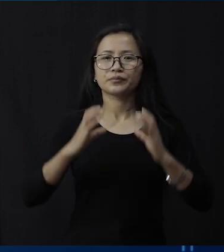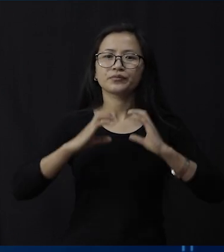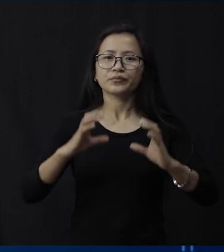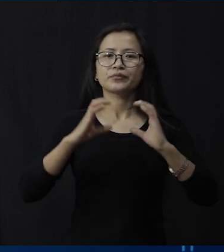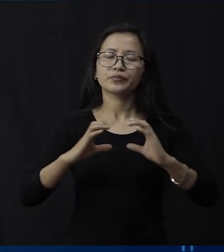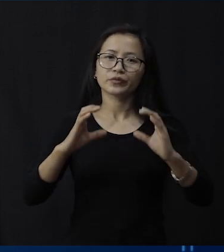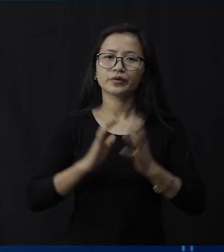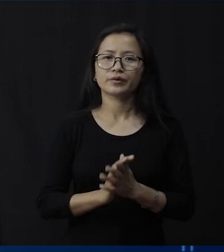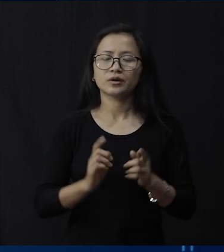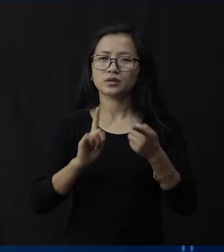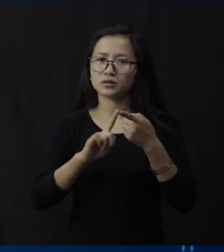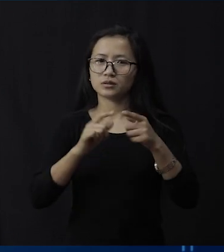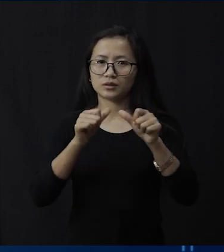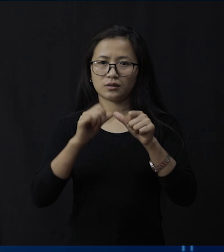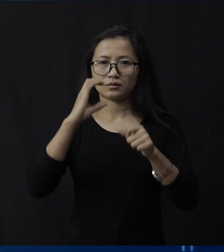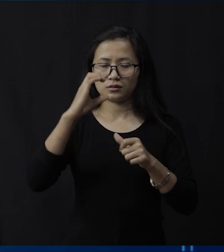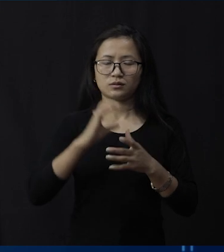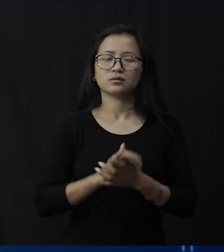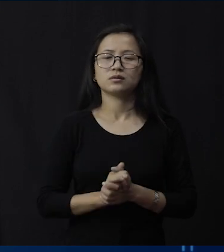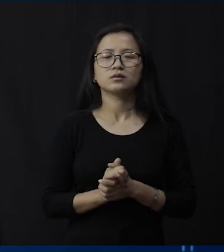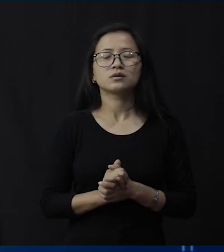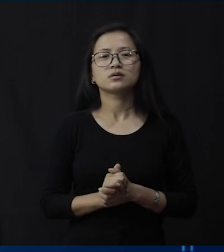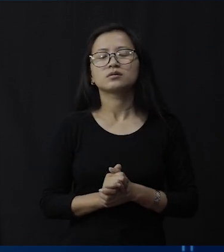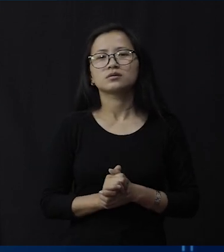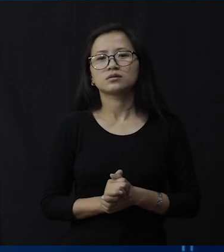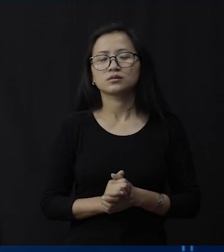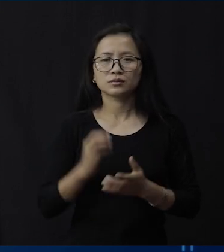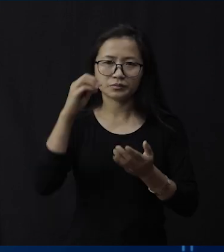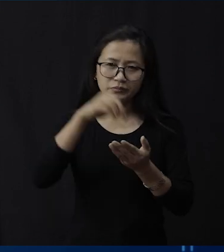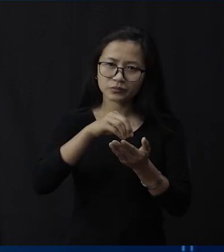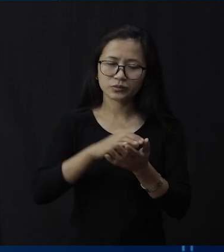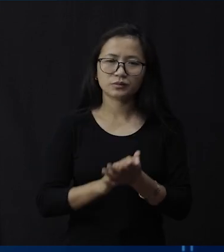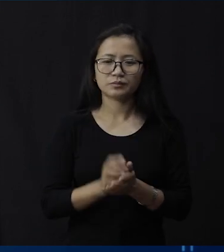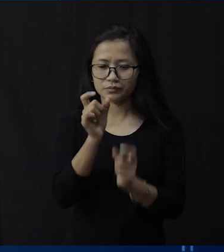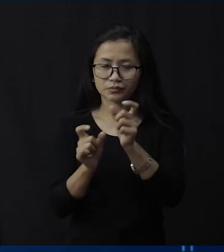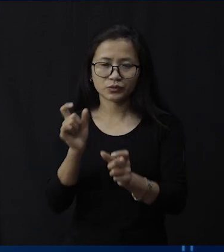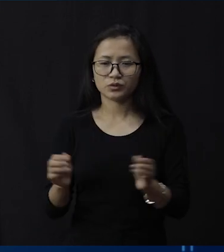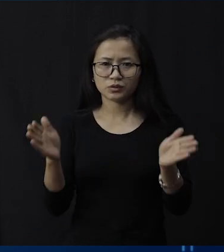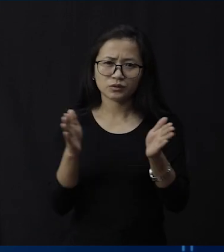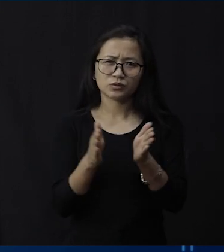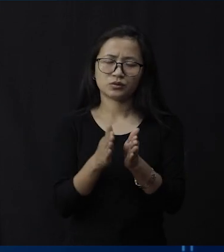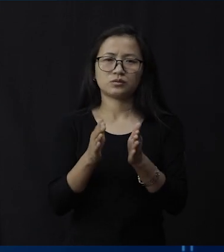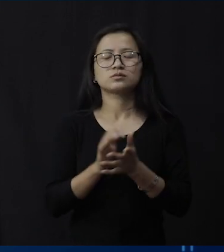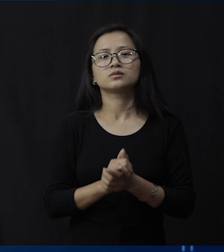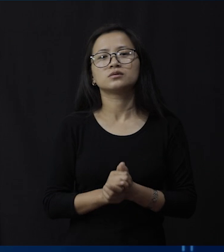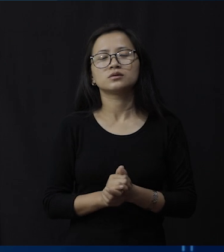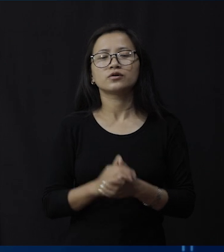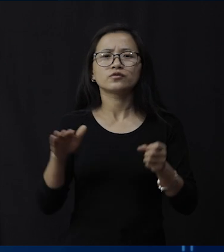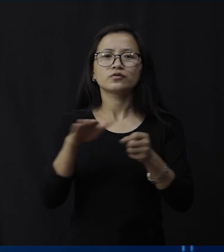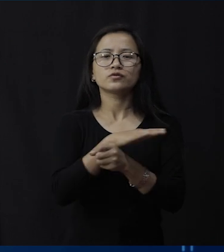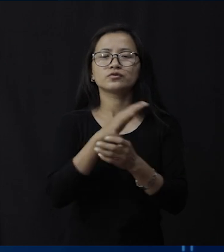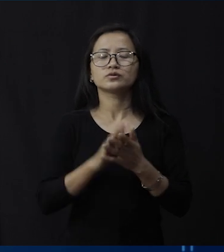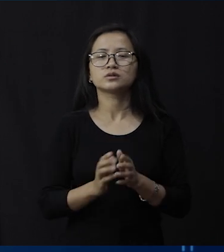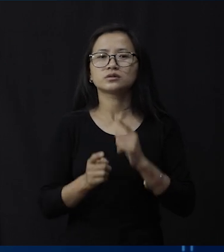care by the EAC, okay? Now I'm mentioning these people in short form. Actually, the full form of